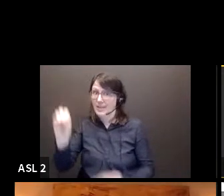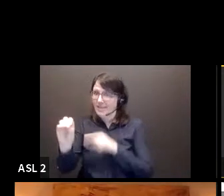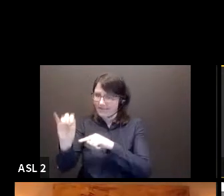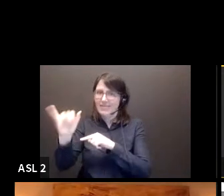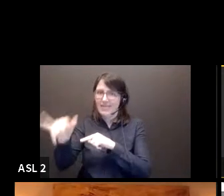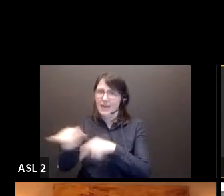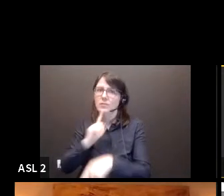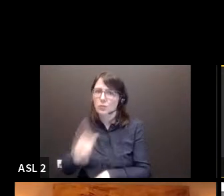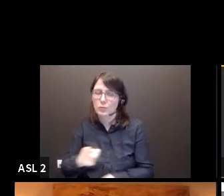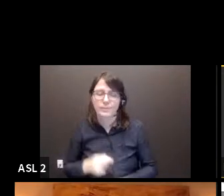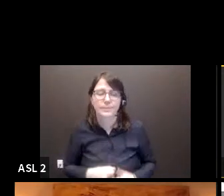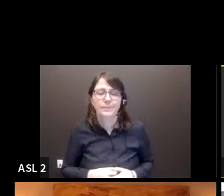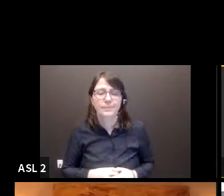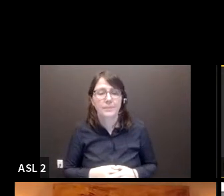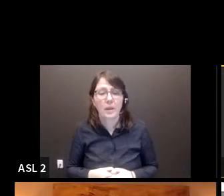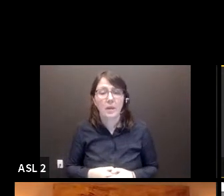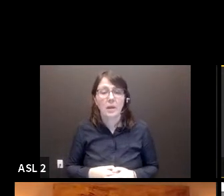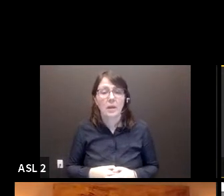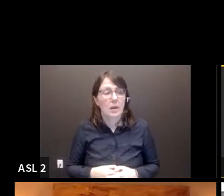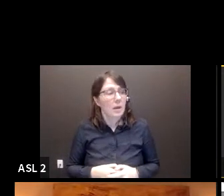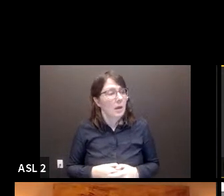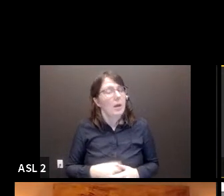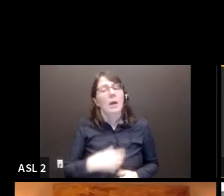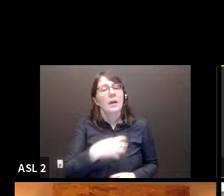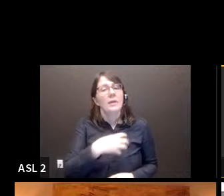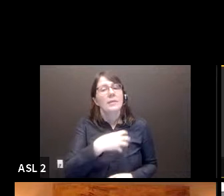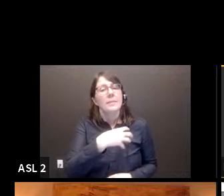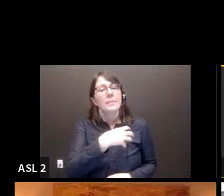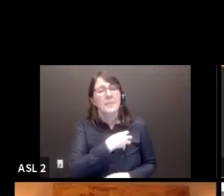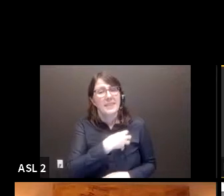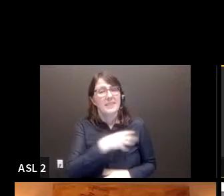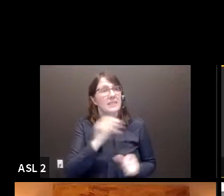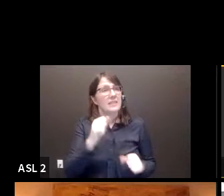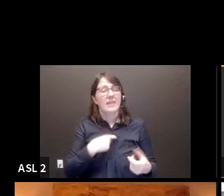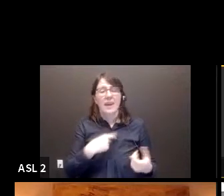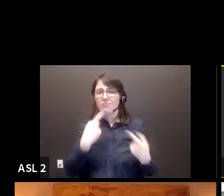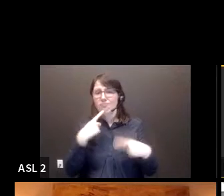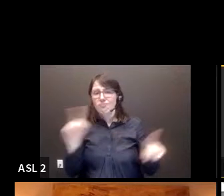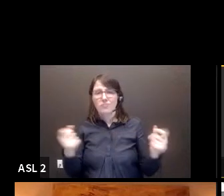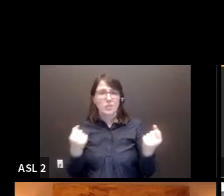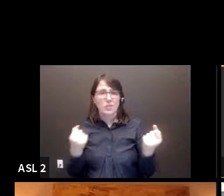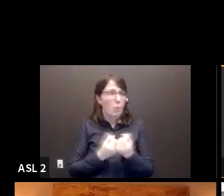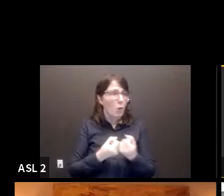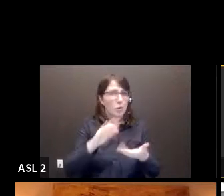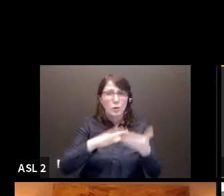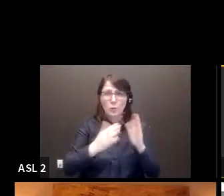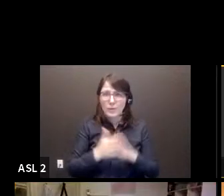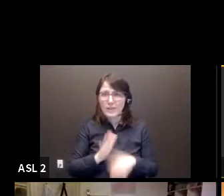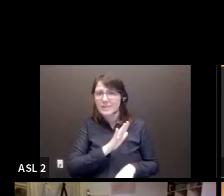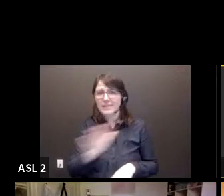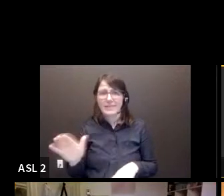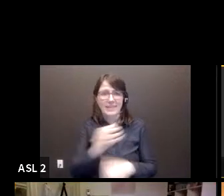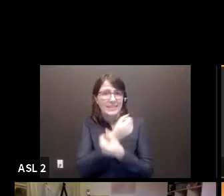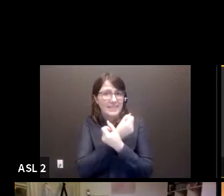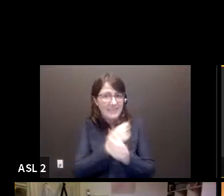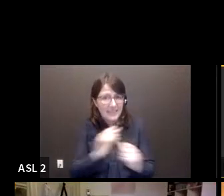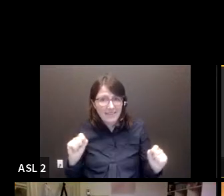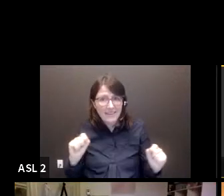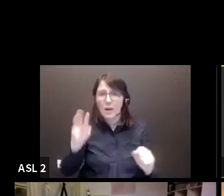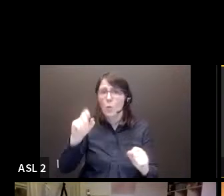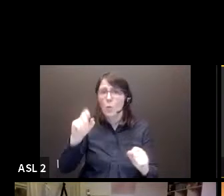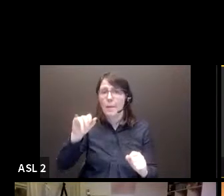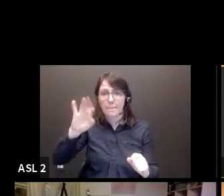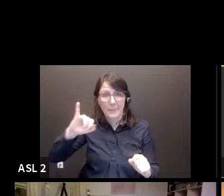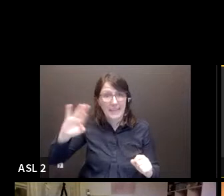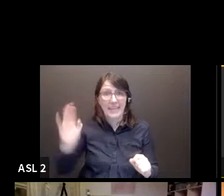legitimately exercise their duty nor effectively support community safety and well-being the survey revealed that